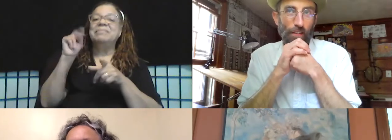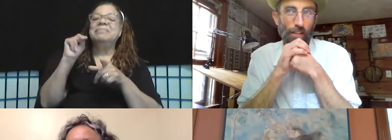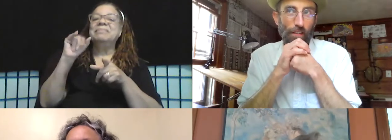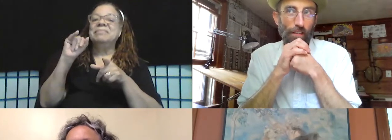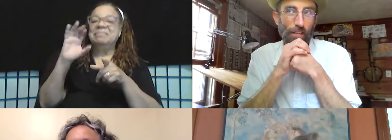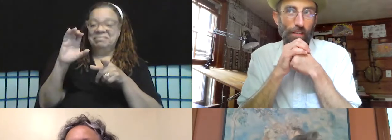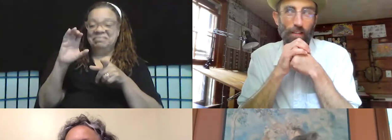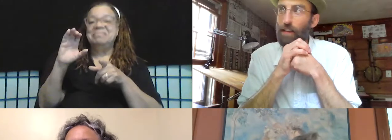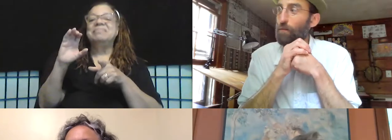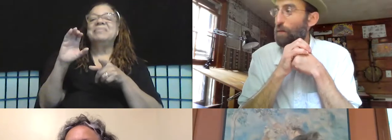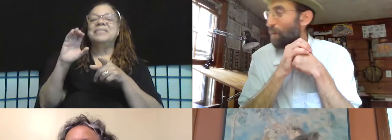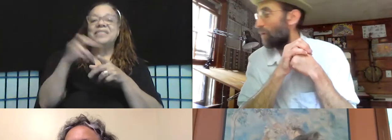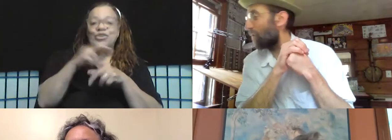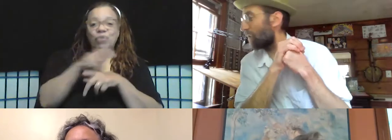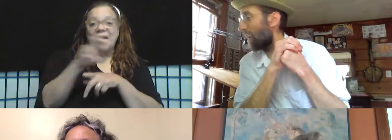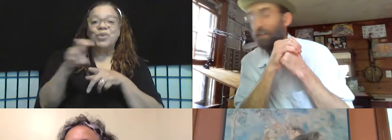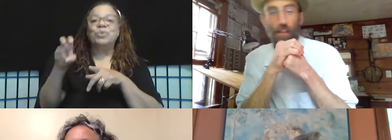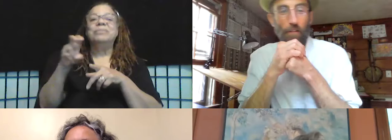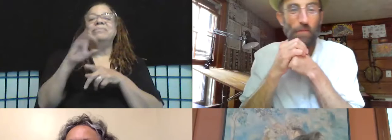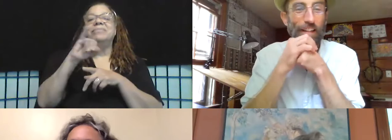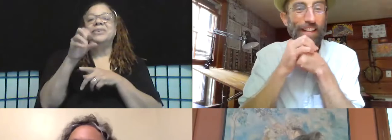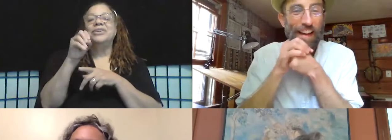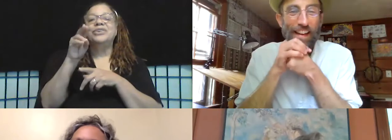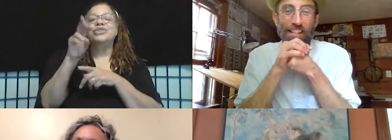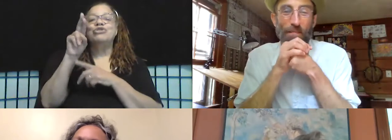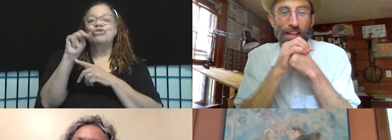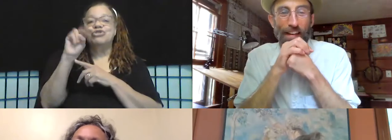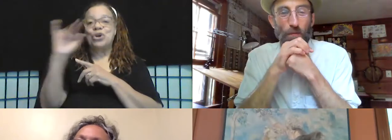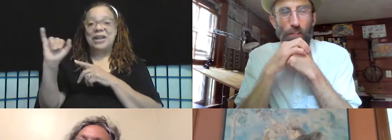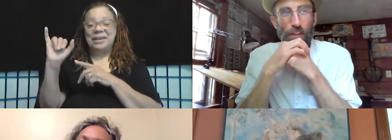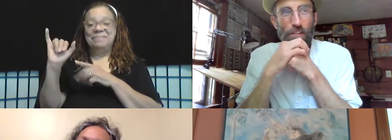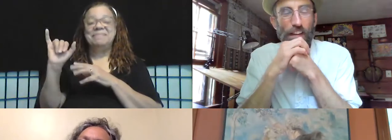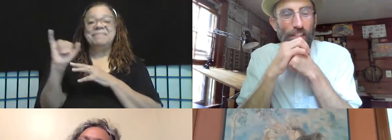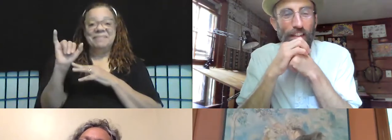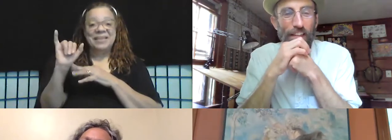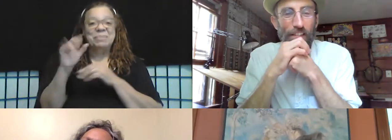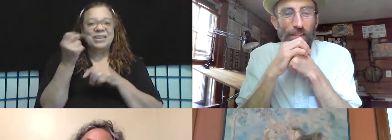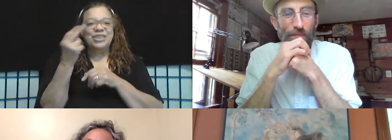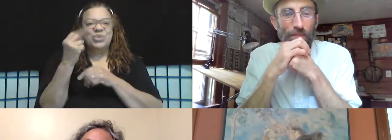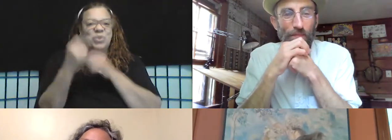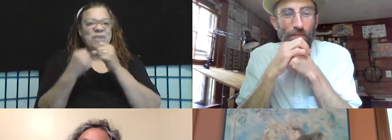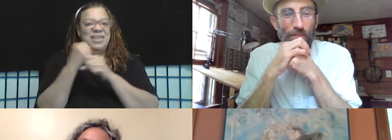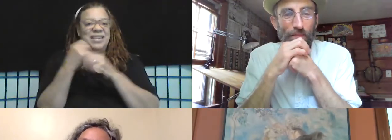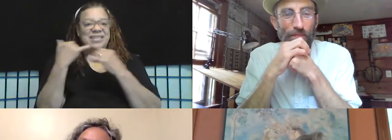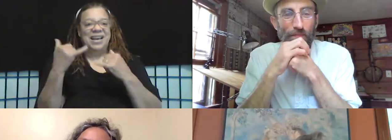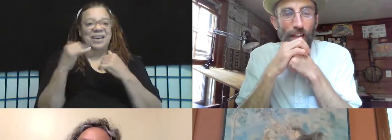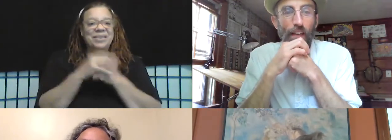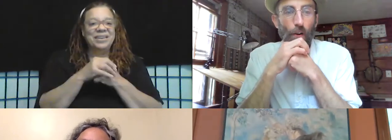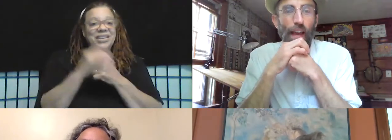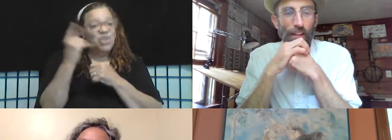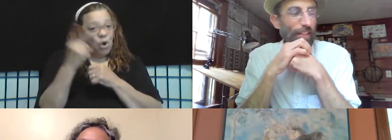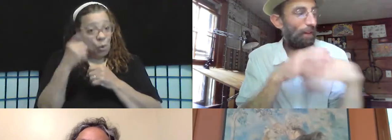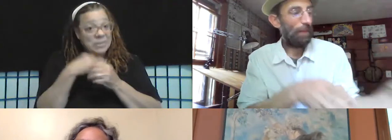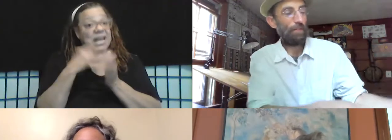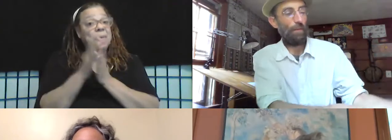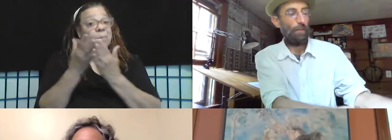journal. I can't remember the full title of that one, but it's been Somehow I 12 have a years. feeling now. you always have a sketchbook with you.